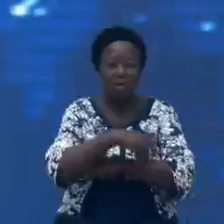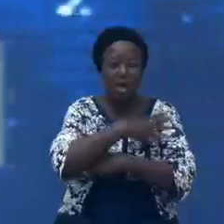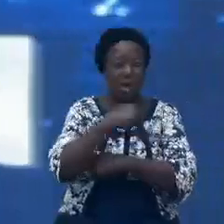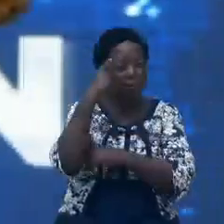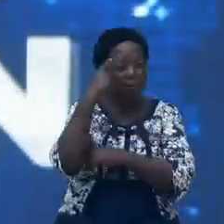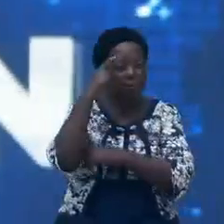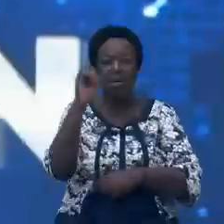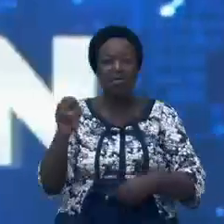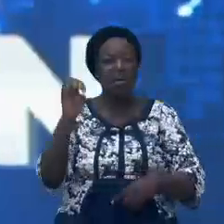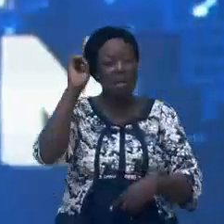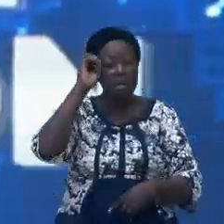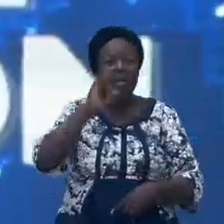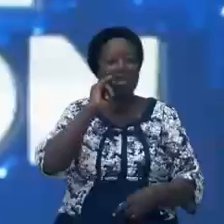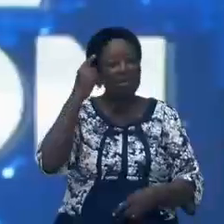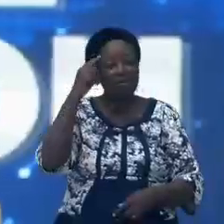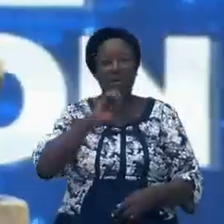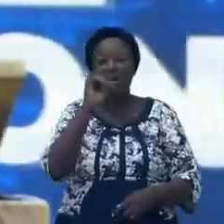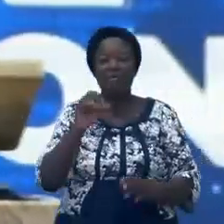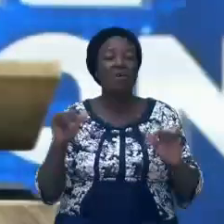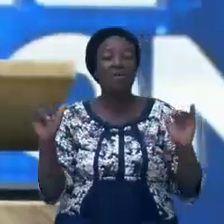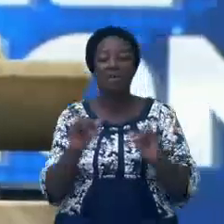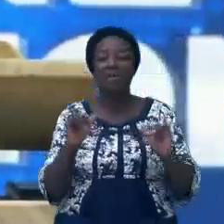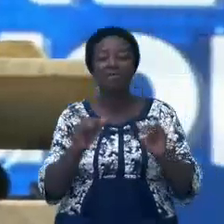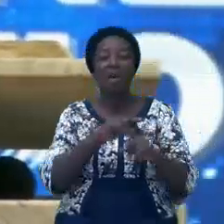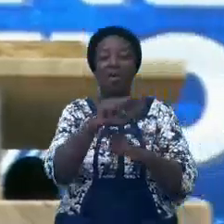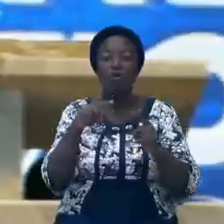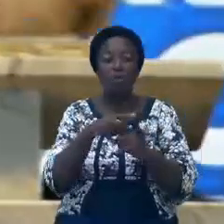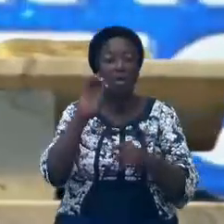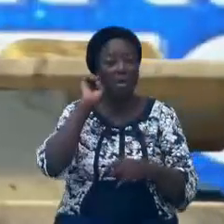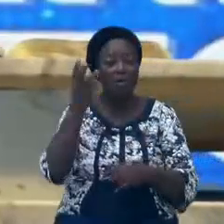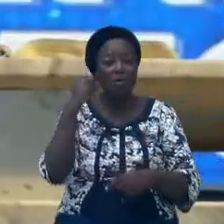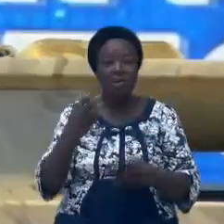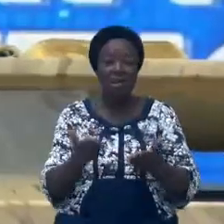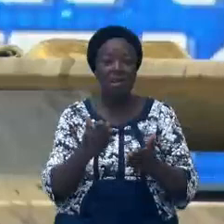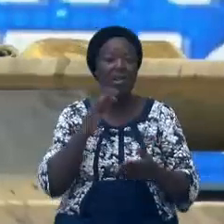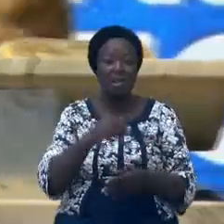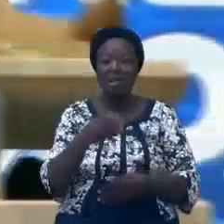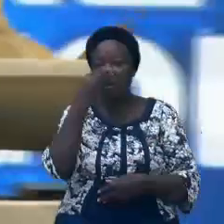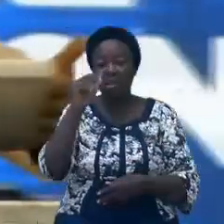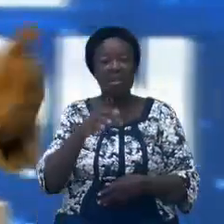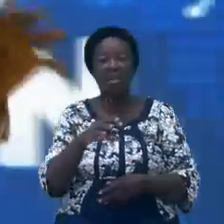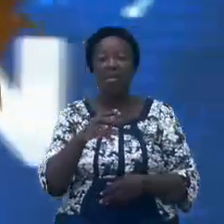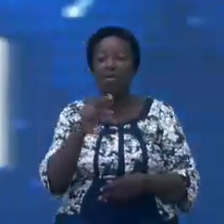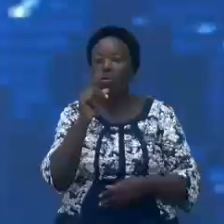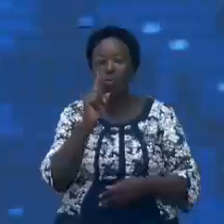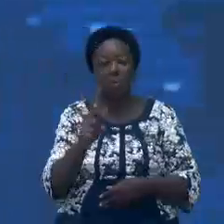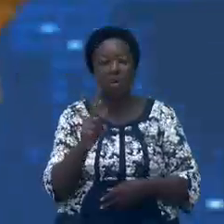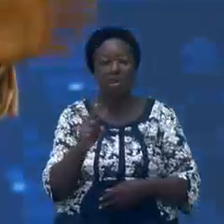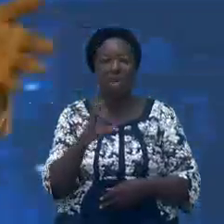come. Yesterday, today, and forever is forever the same. When he was here,